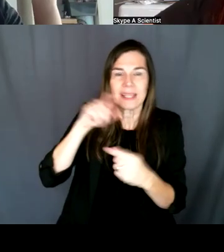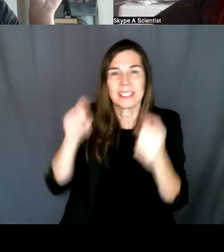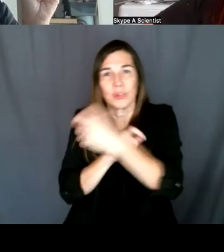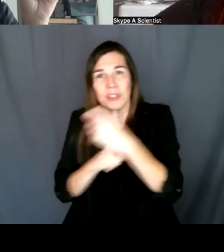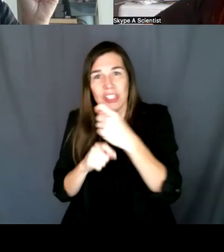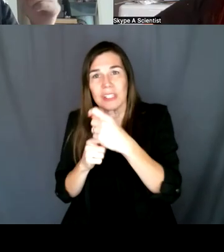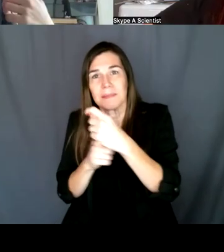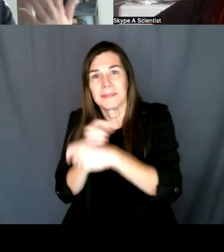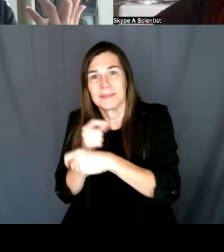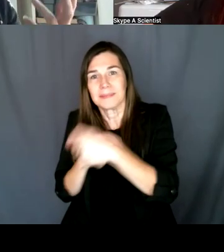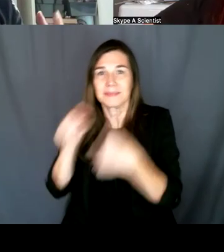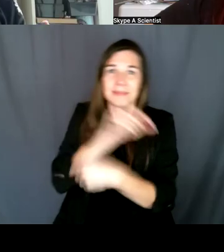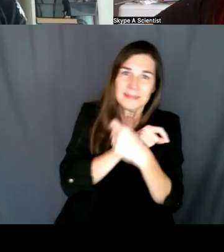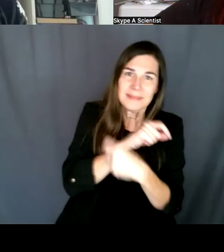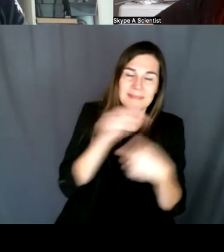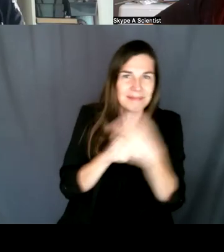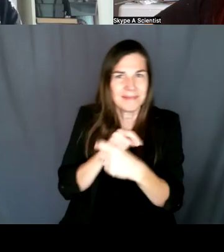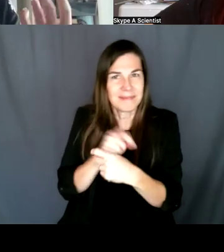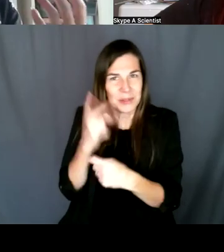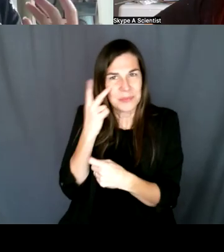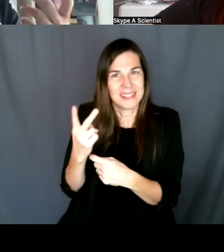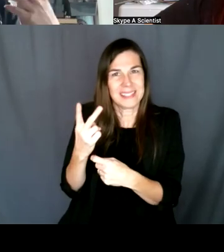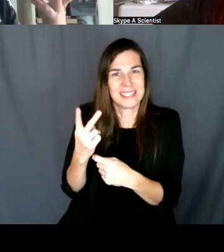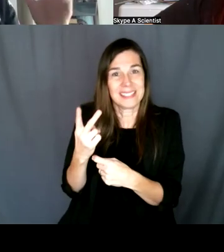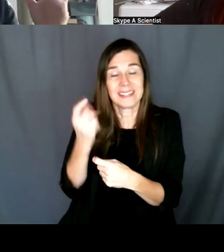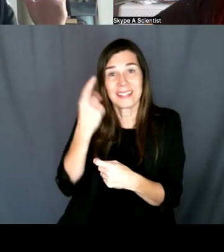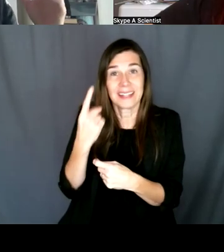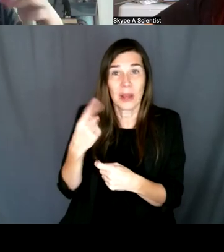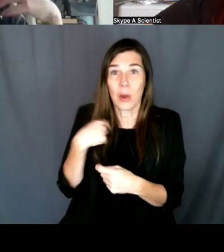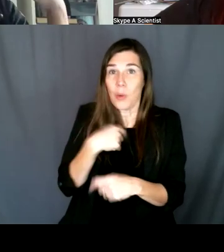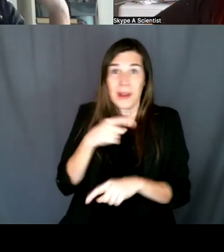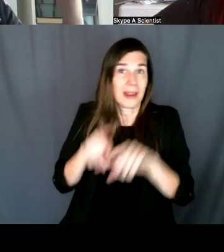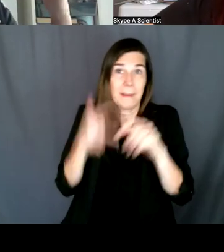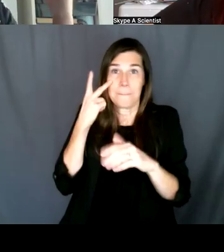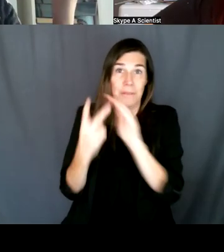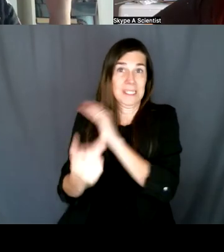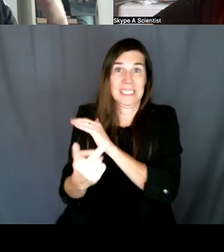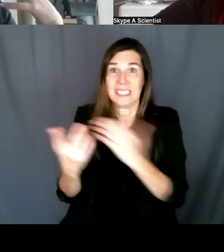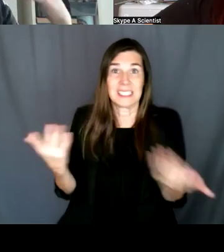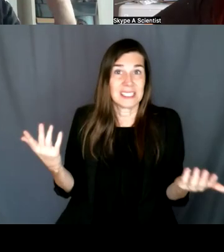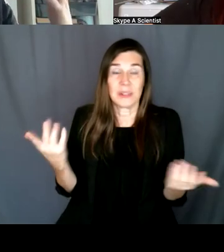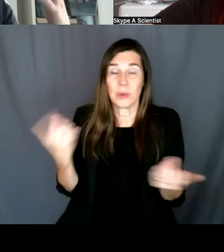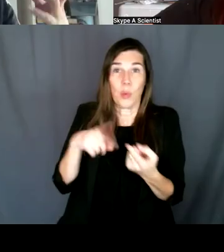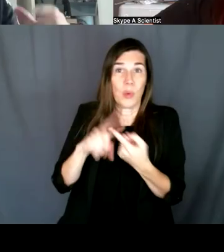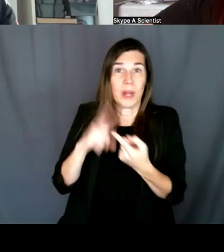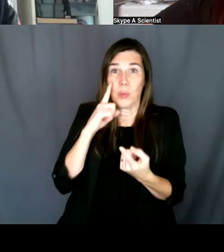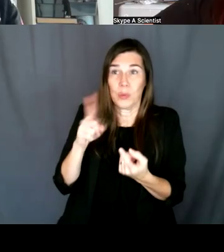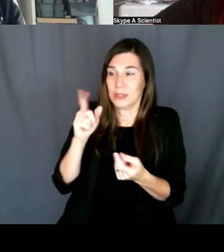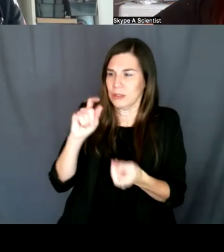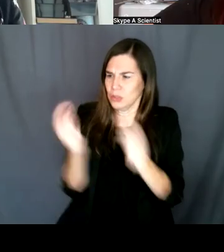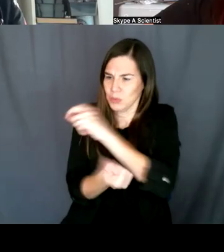directions, like right now, switch to the other way. And it's not possible for us to predict when it will switch or where it will go